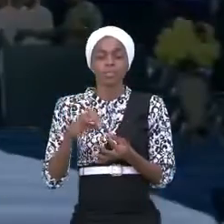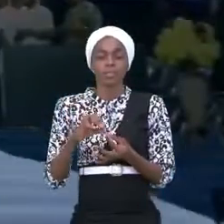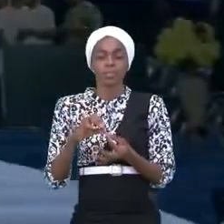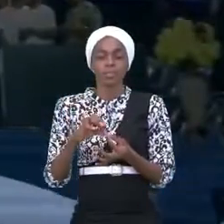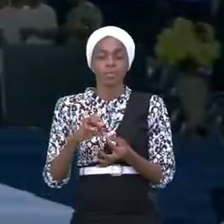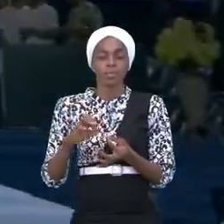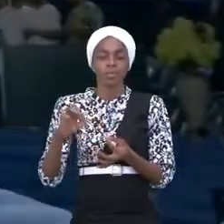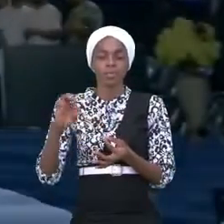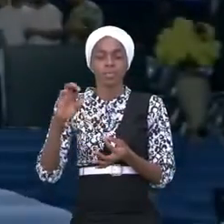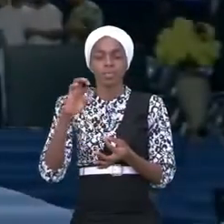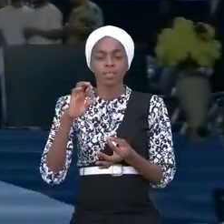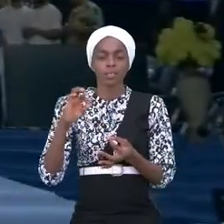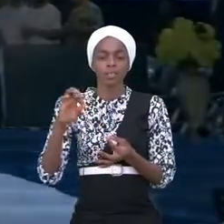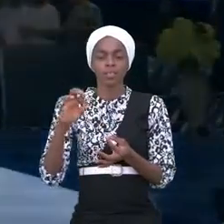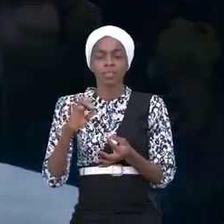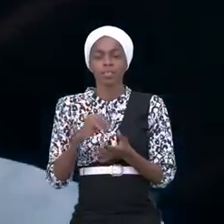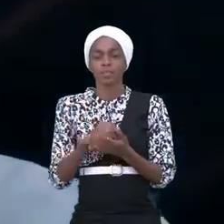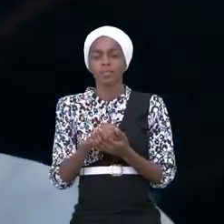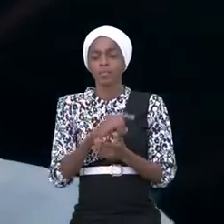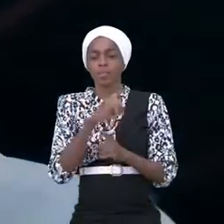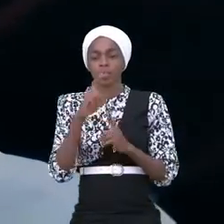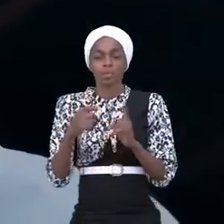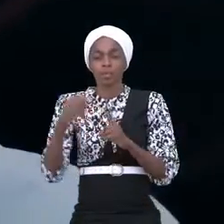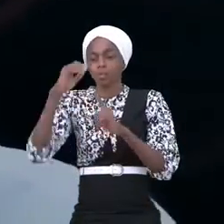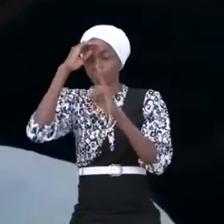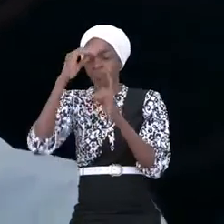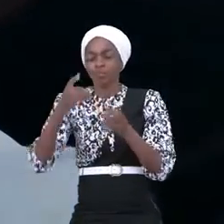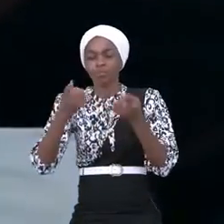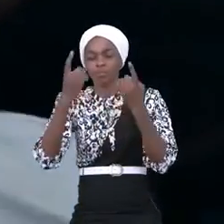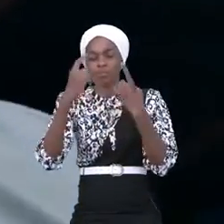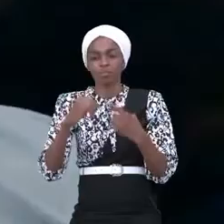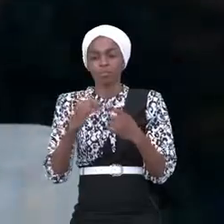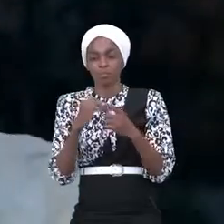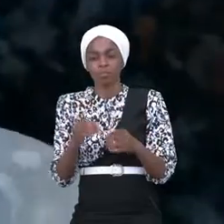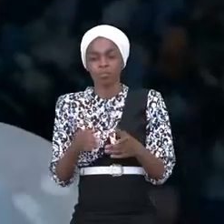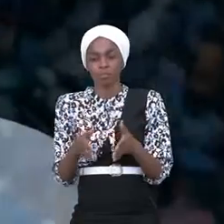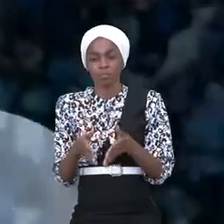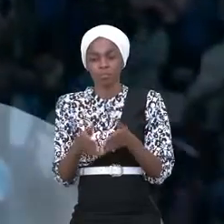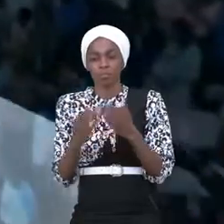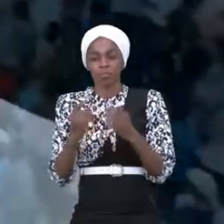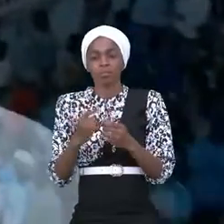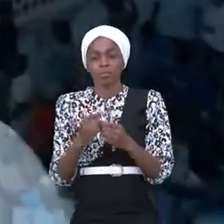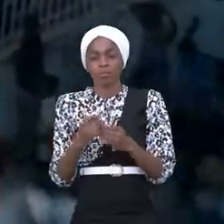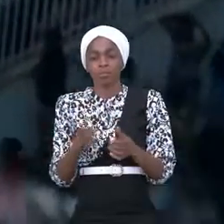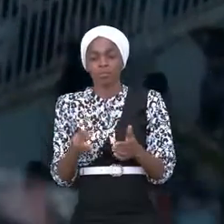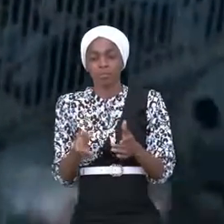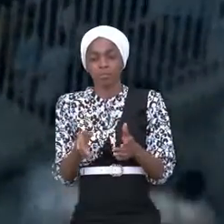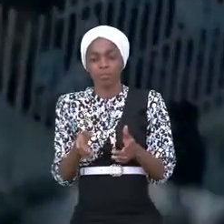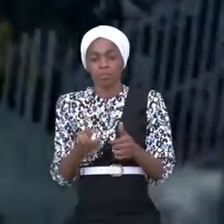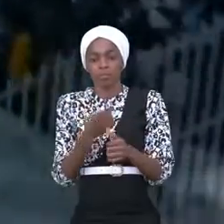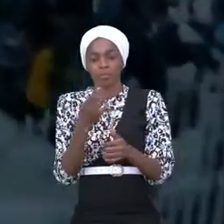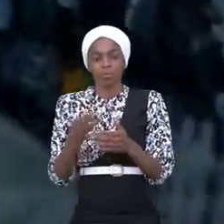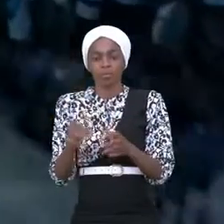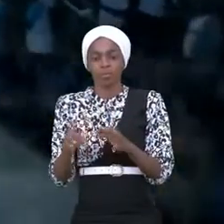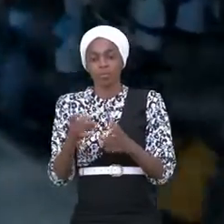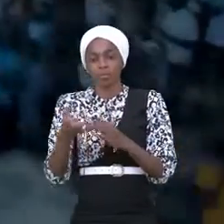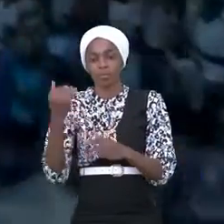And when he came in Acts 2, the first thing he did was to loose their tongues.